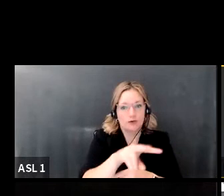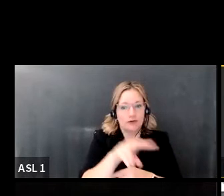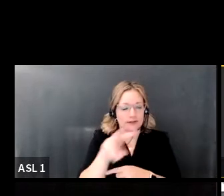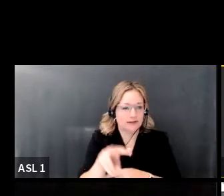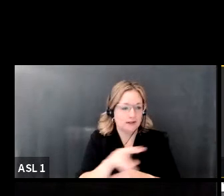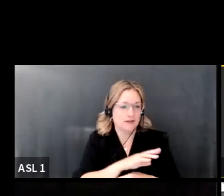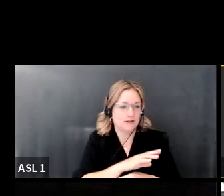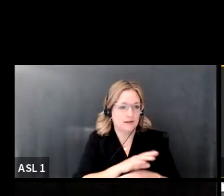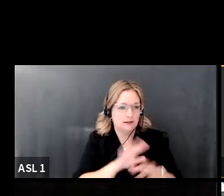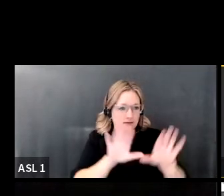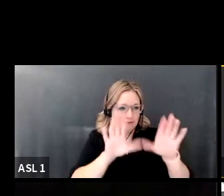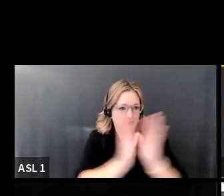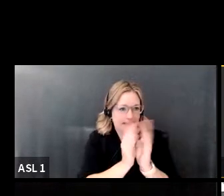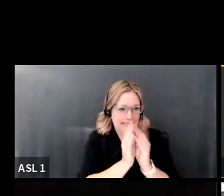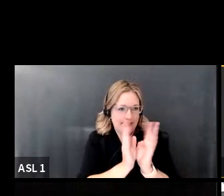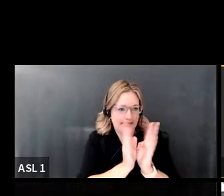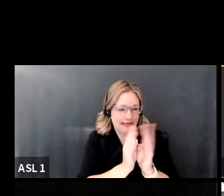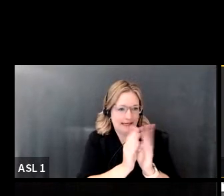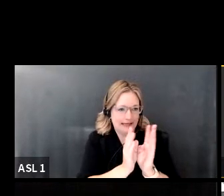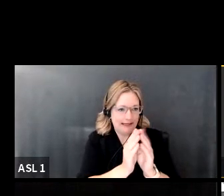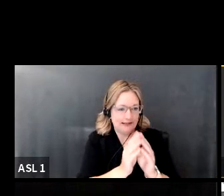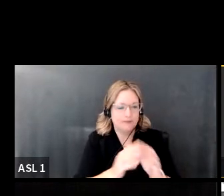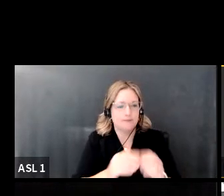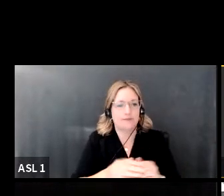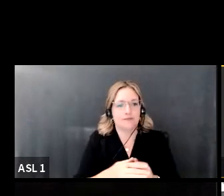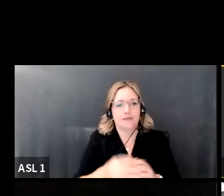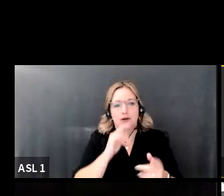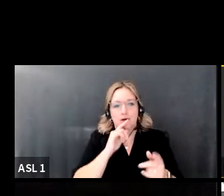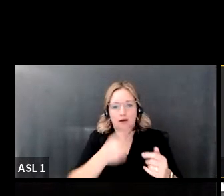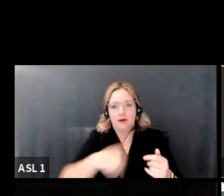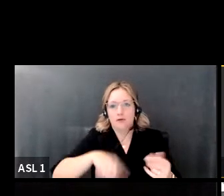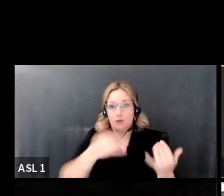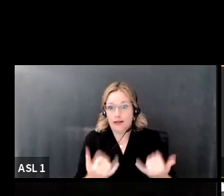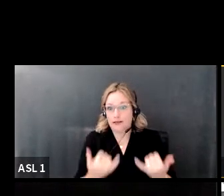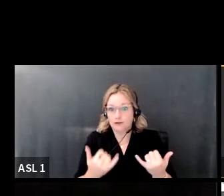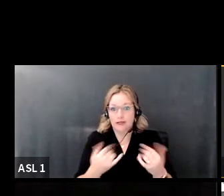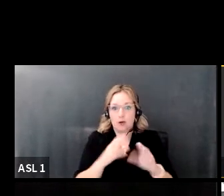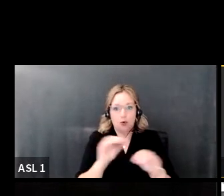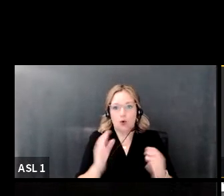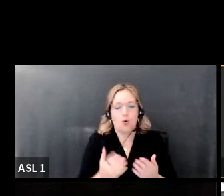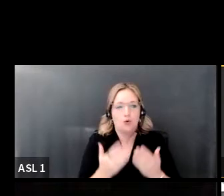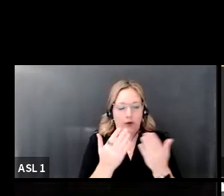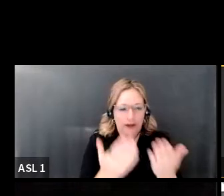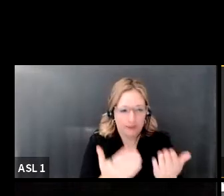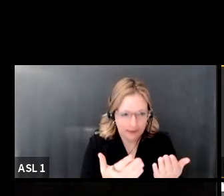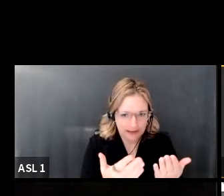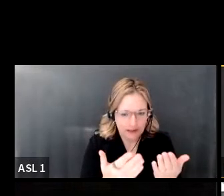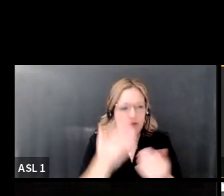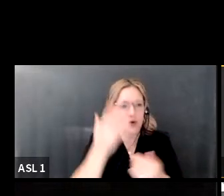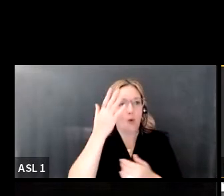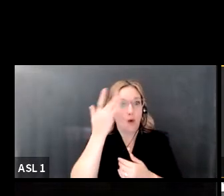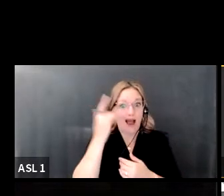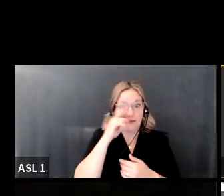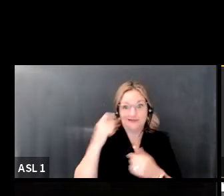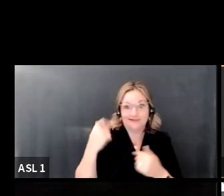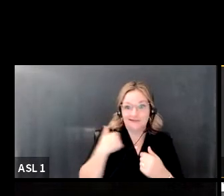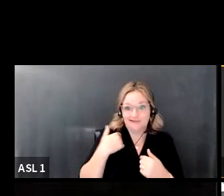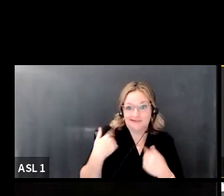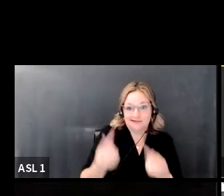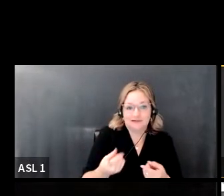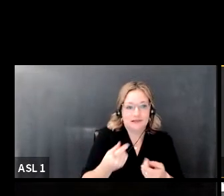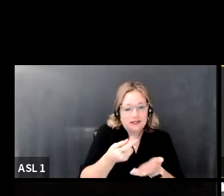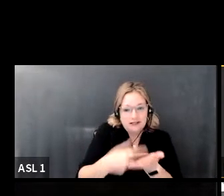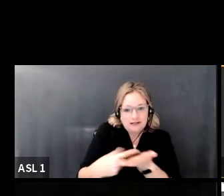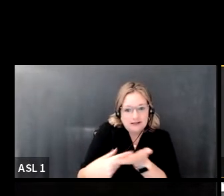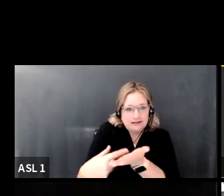specific endorsement or recommendation from the committee in light of the outstanding budget